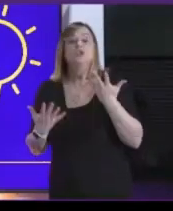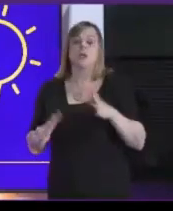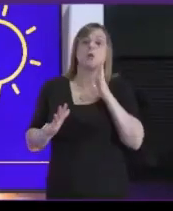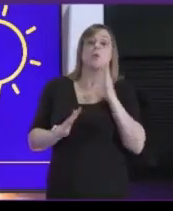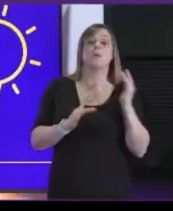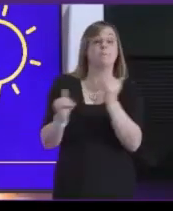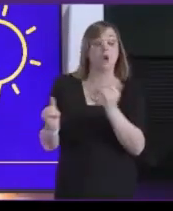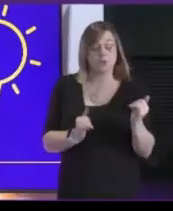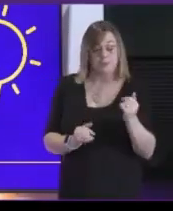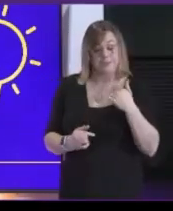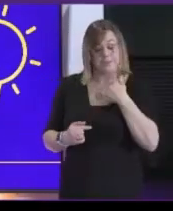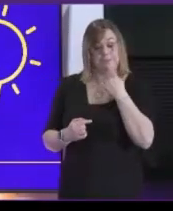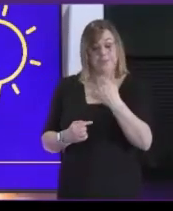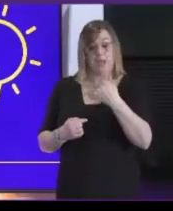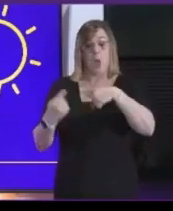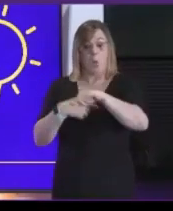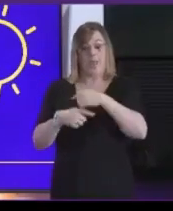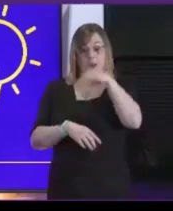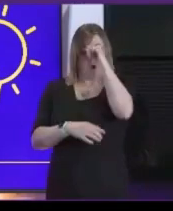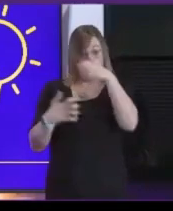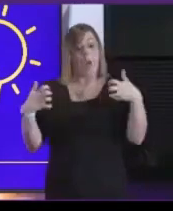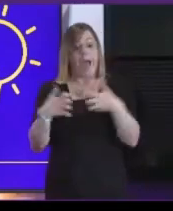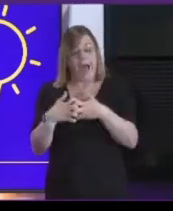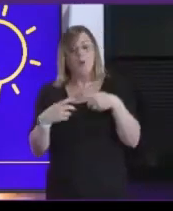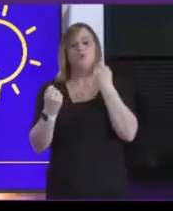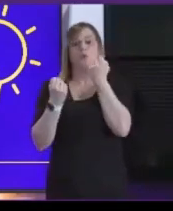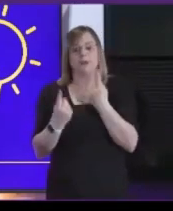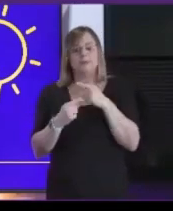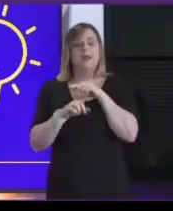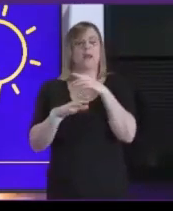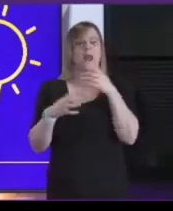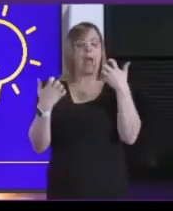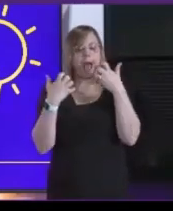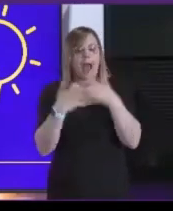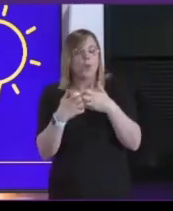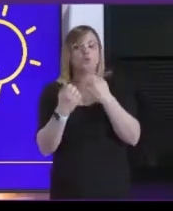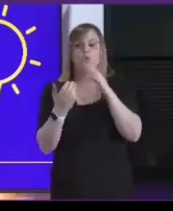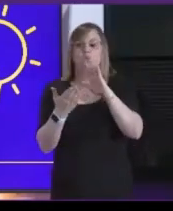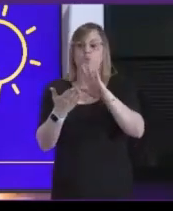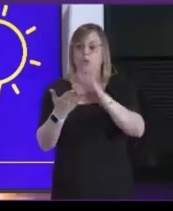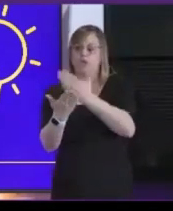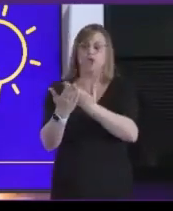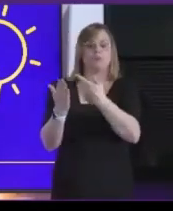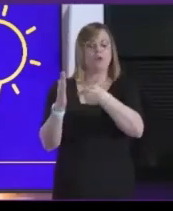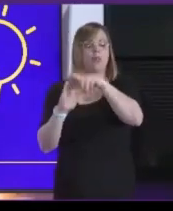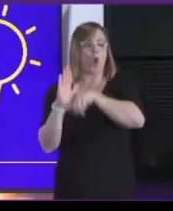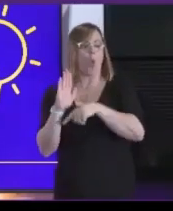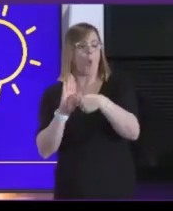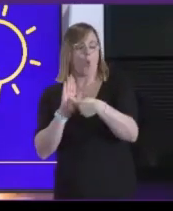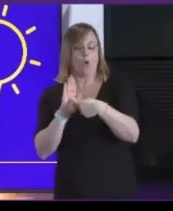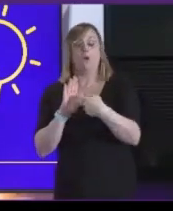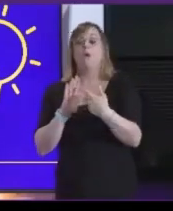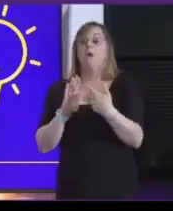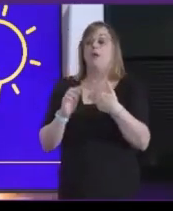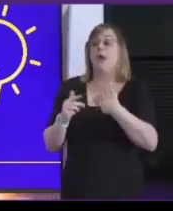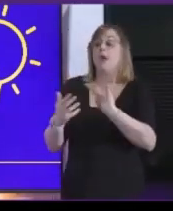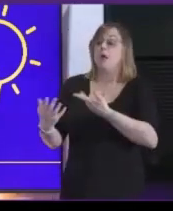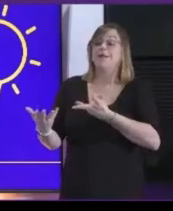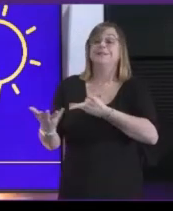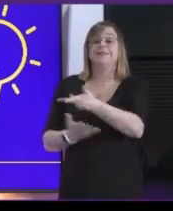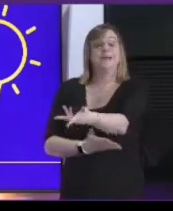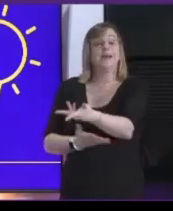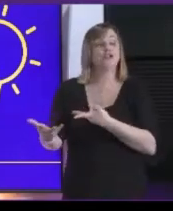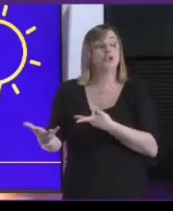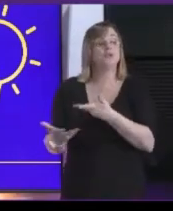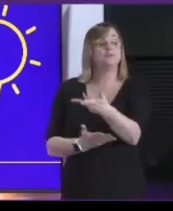by somebody who says we know how to understand and interpret this law, and then there is a discussion back and forth. And we have done a review